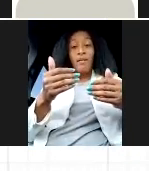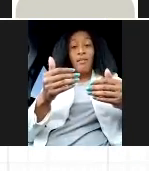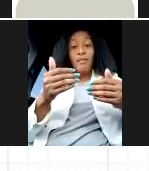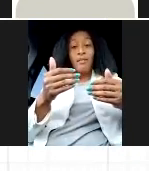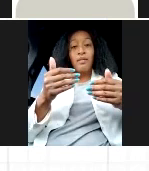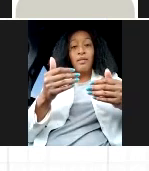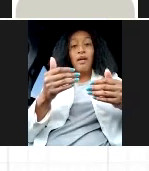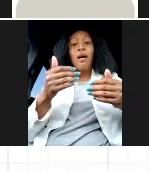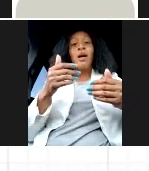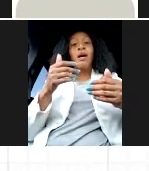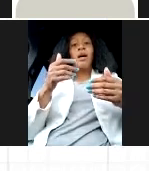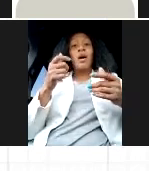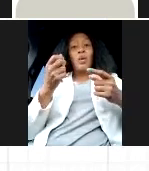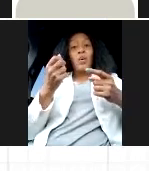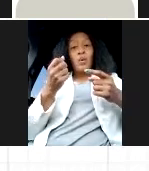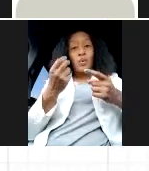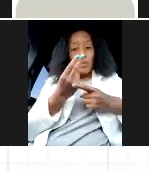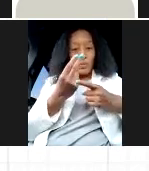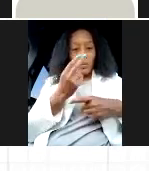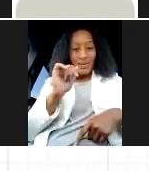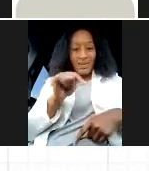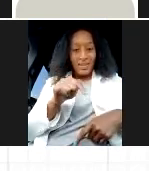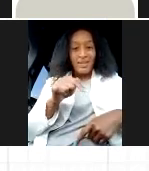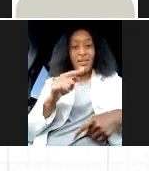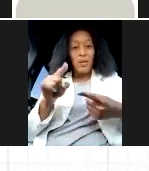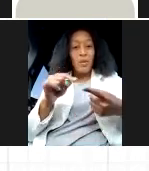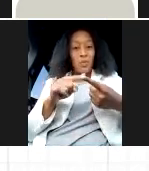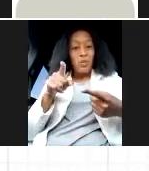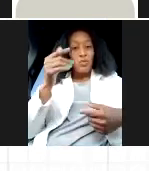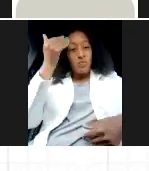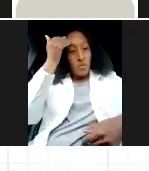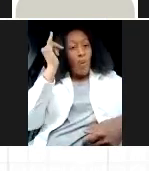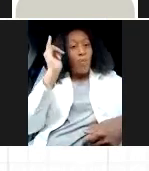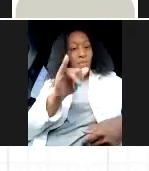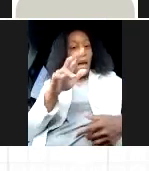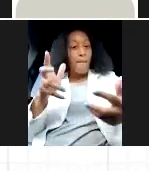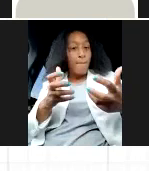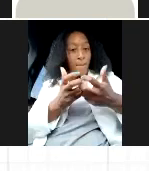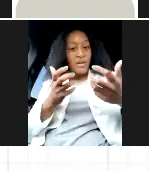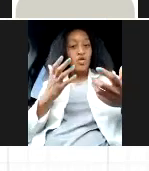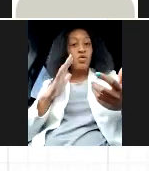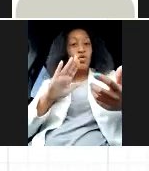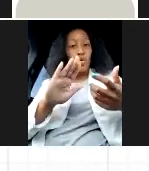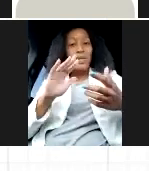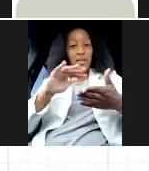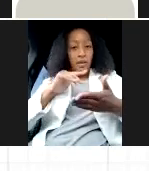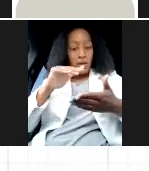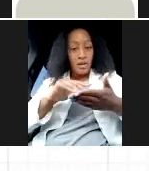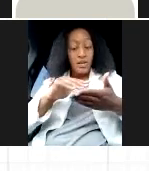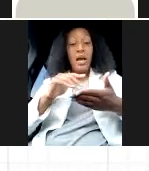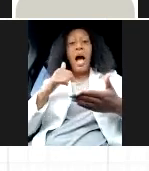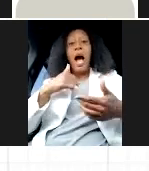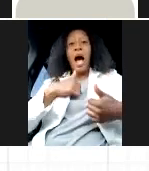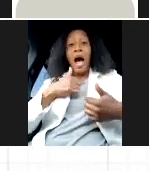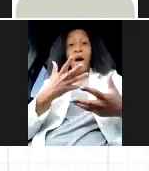feel free. But what I like to do is take this kind of formula and put it into my problem